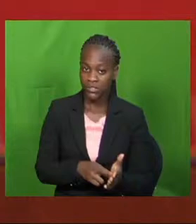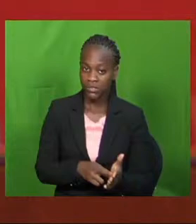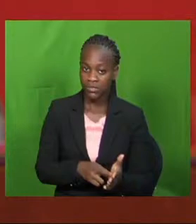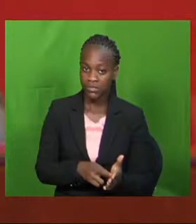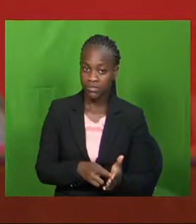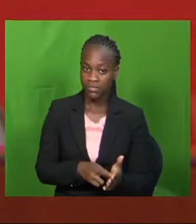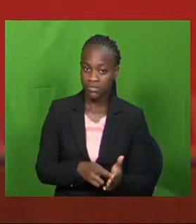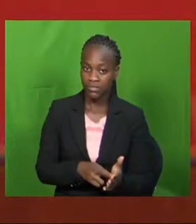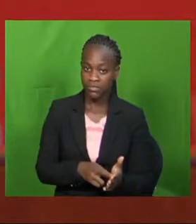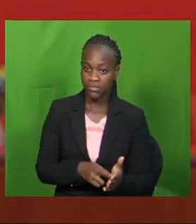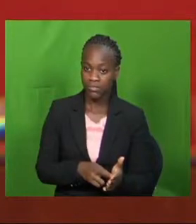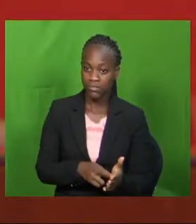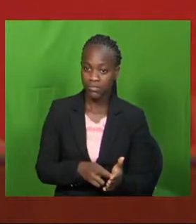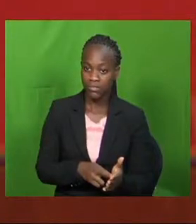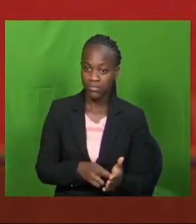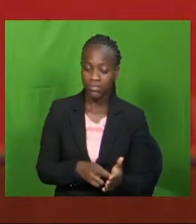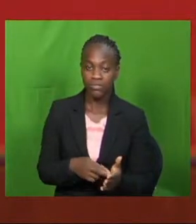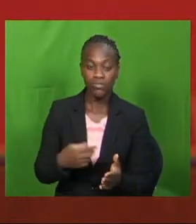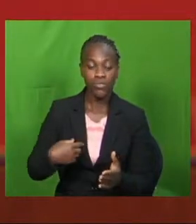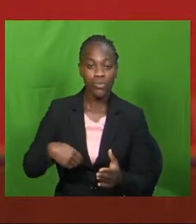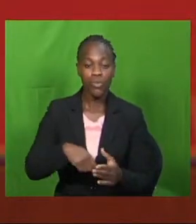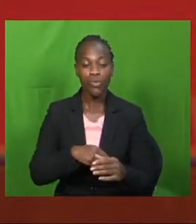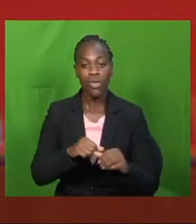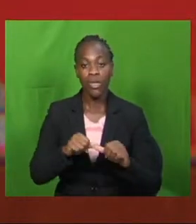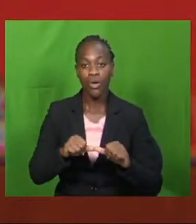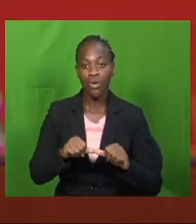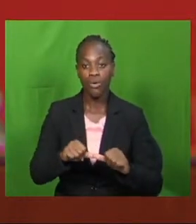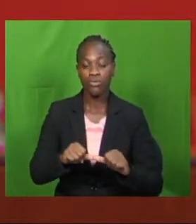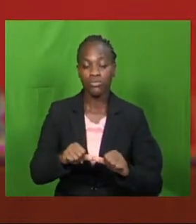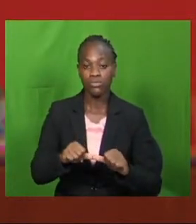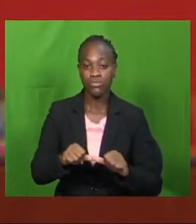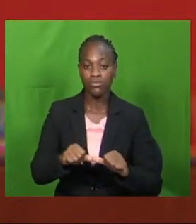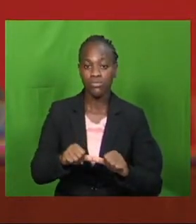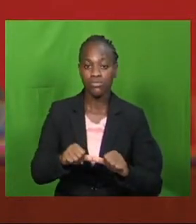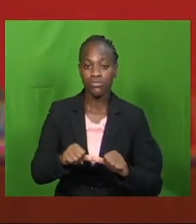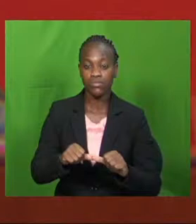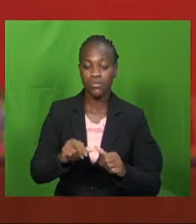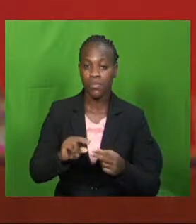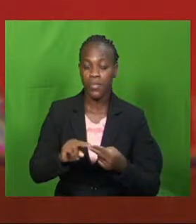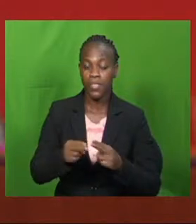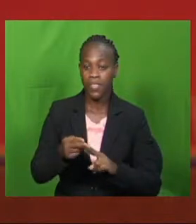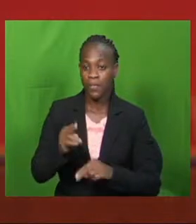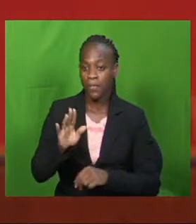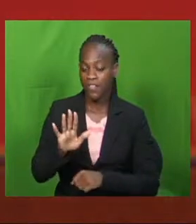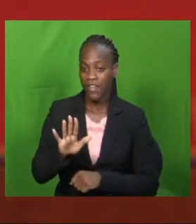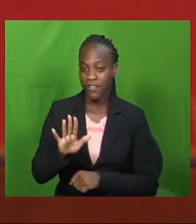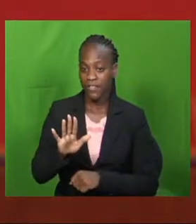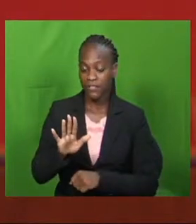So we will move to item number 5.